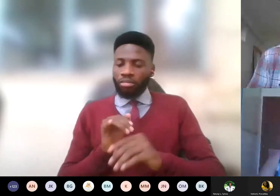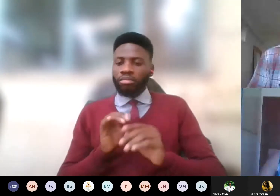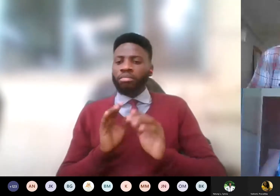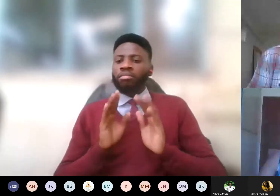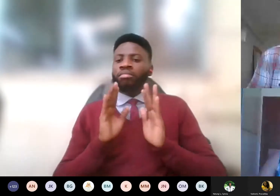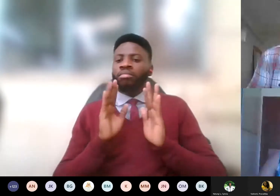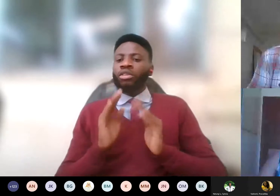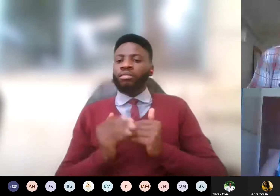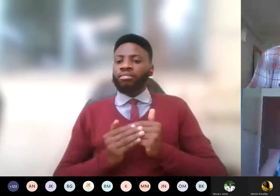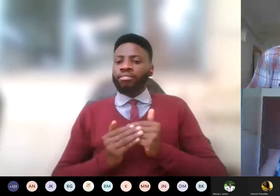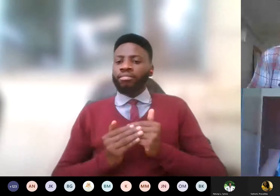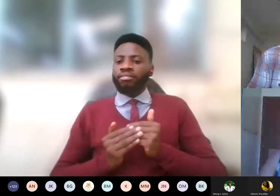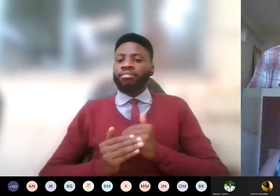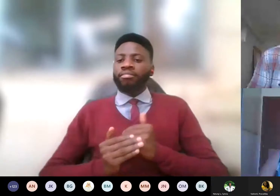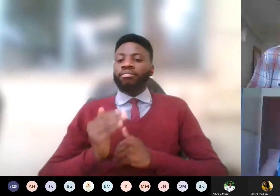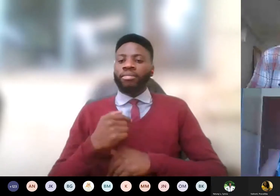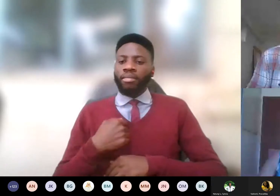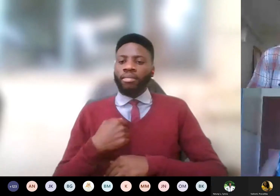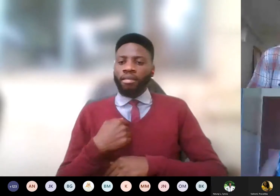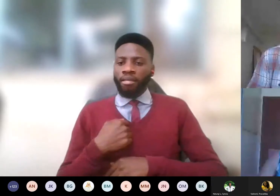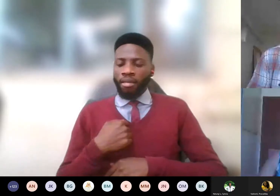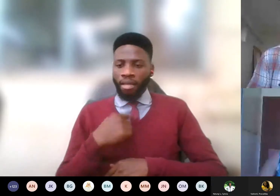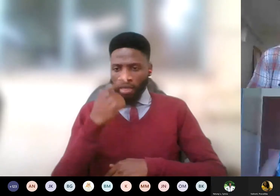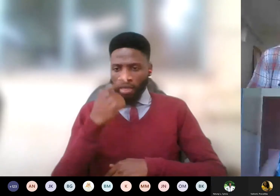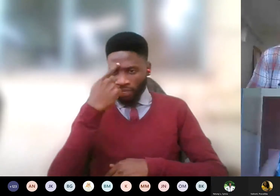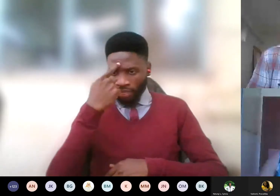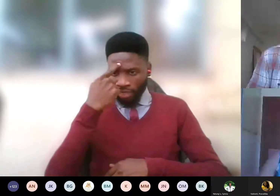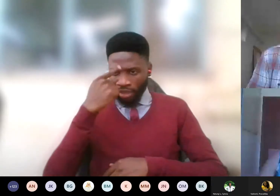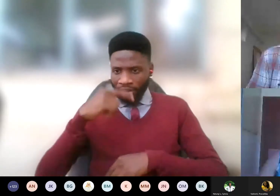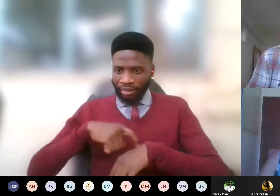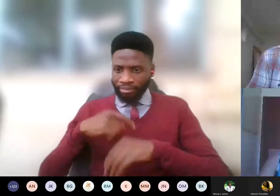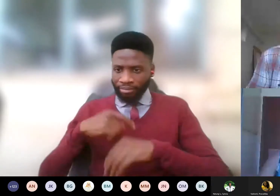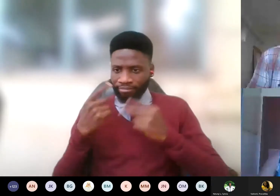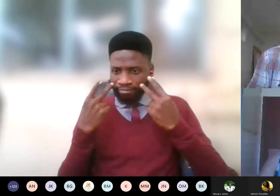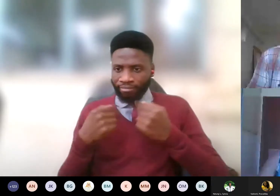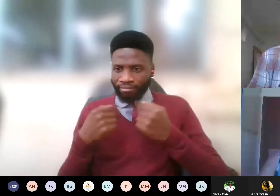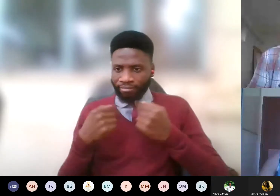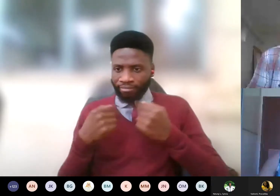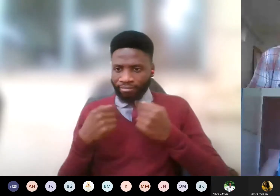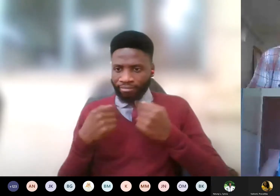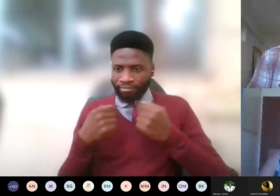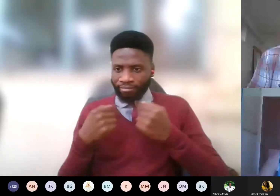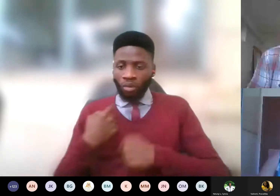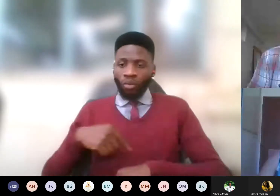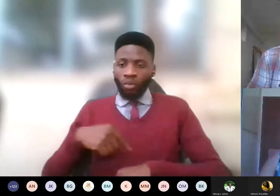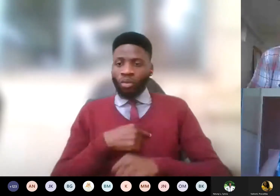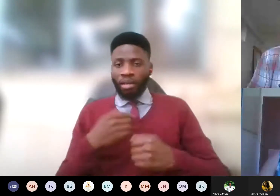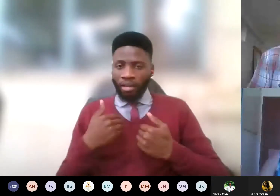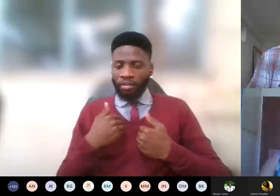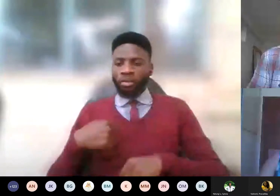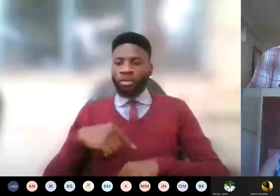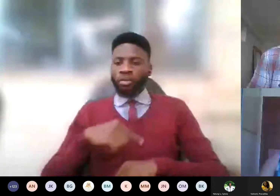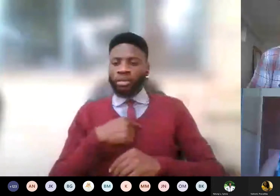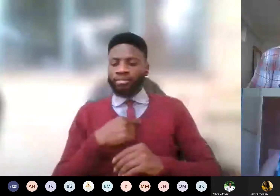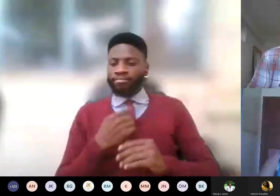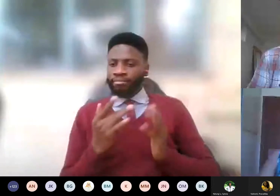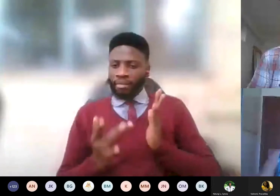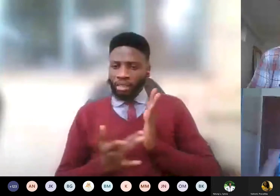they want, how they are responding and interacting with your product or your service. And the people that are alert to